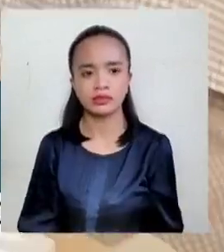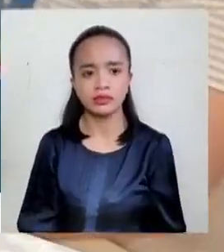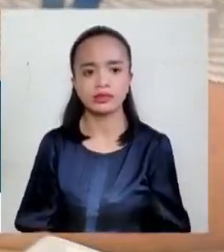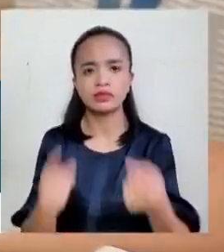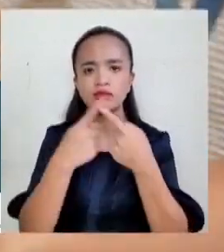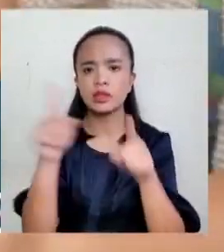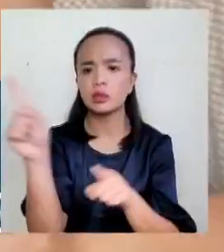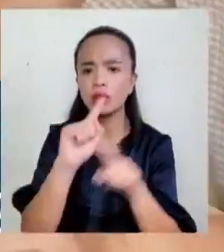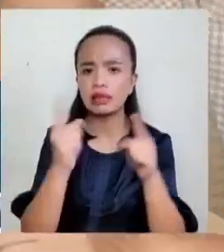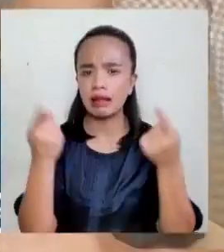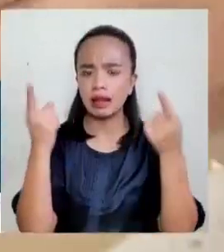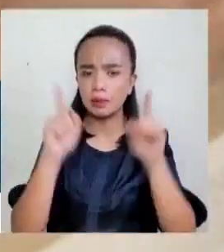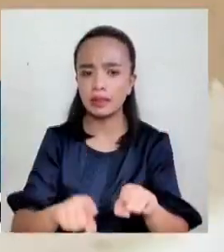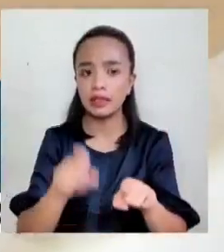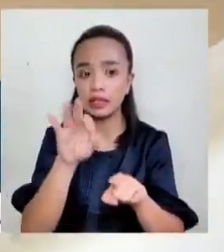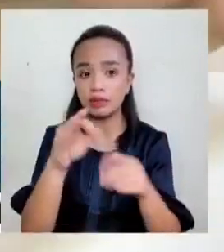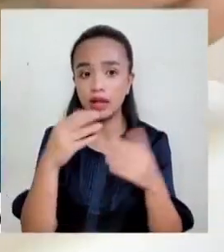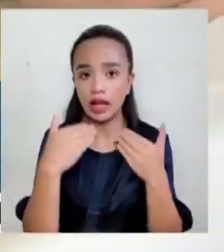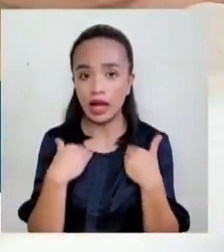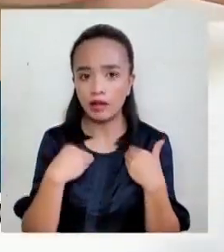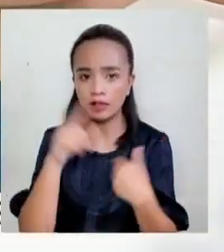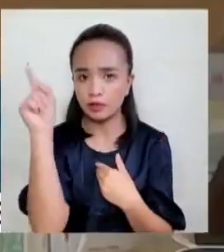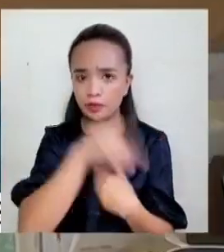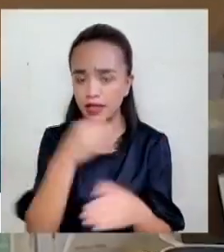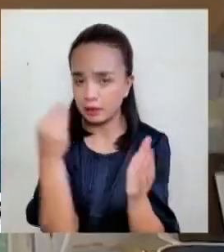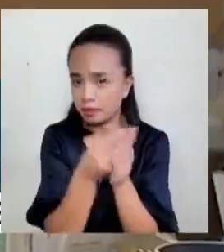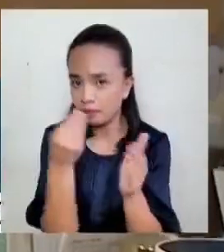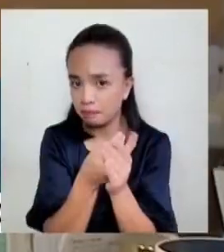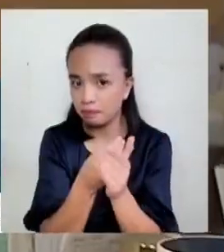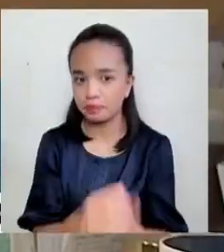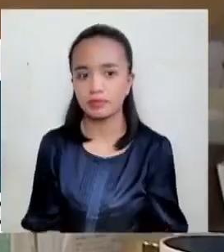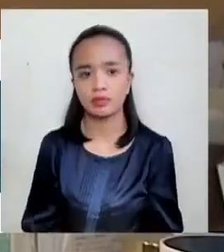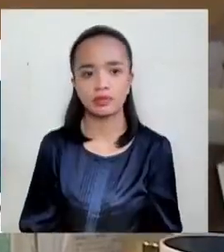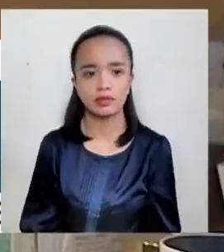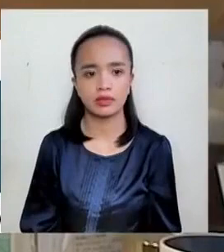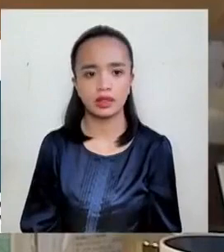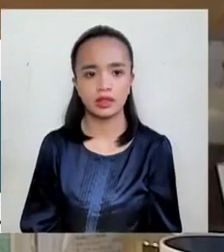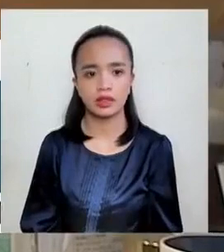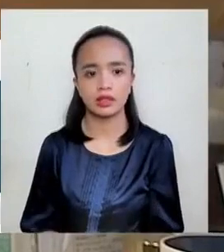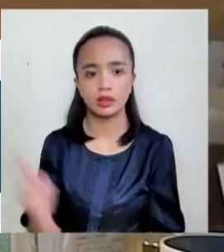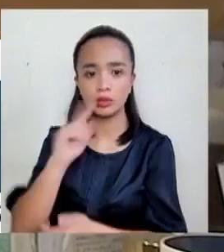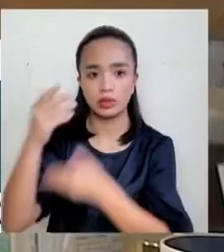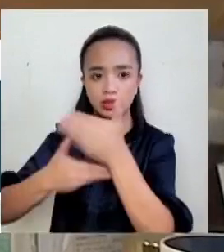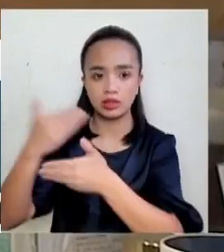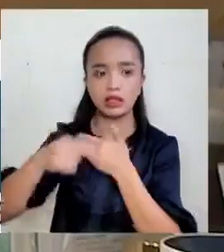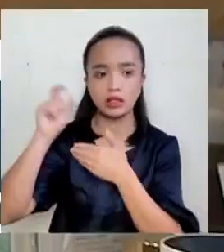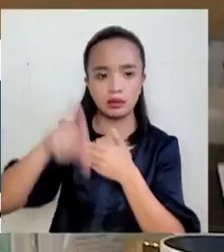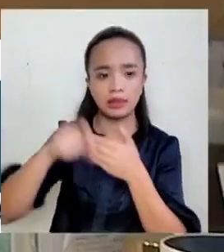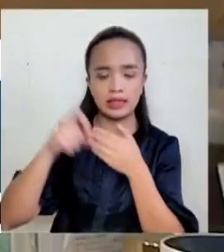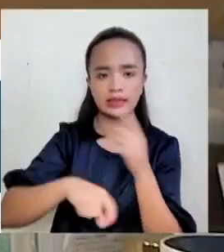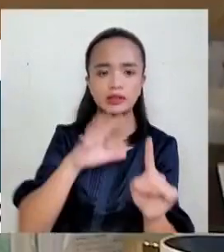happens if you obtain a counterfeit money? Ang procedure is